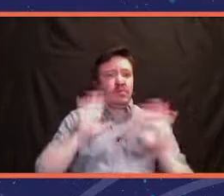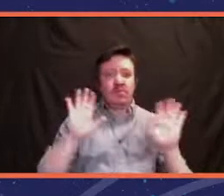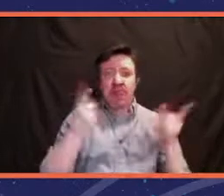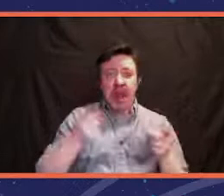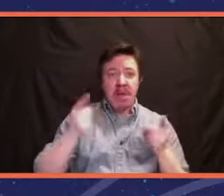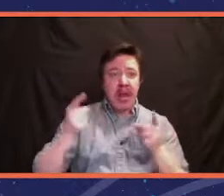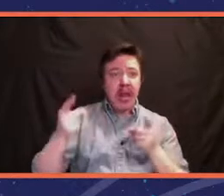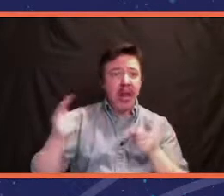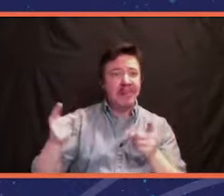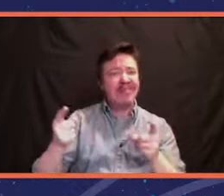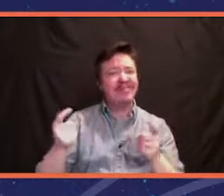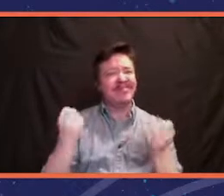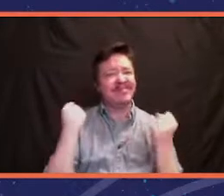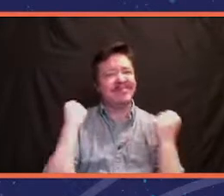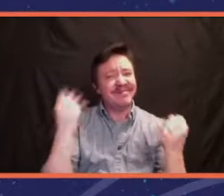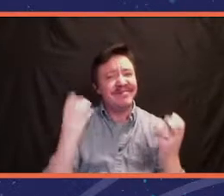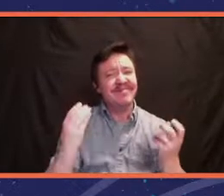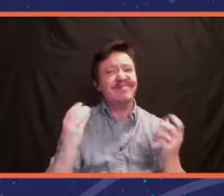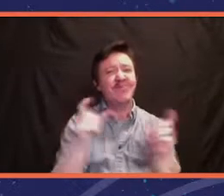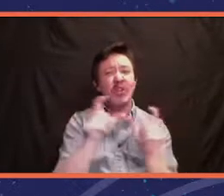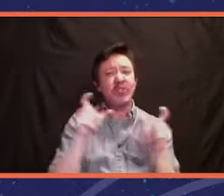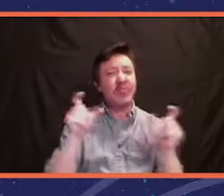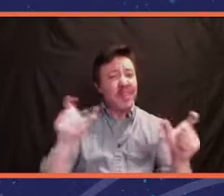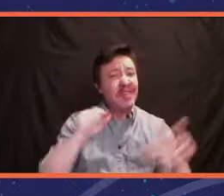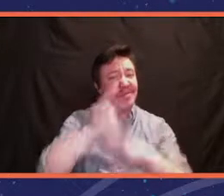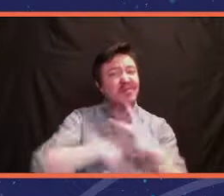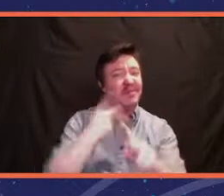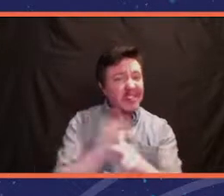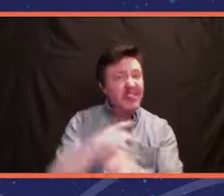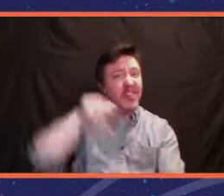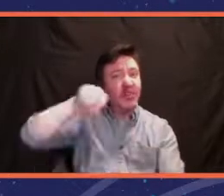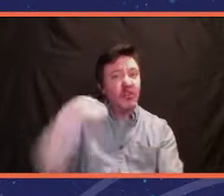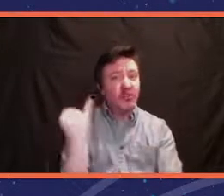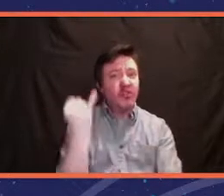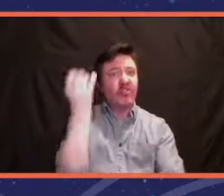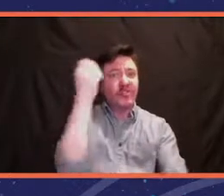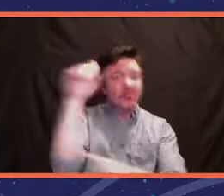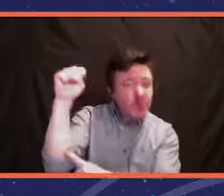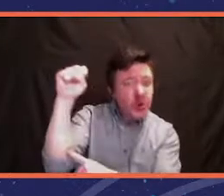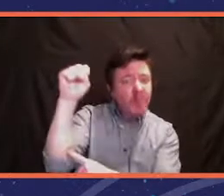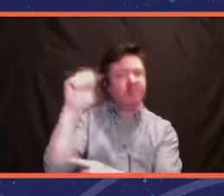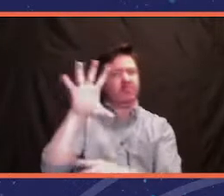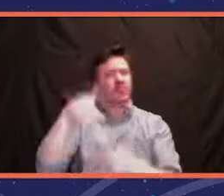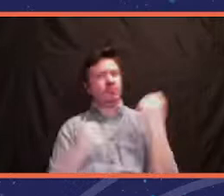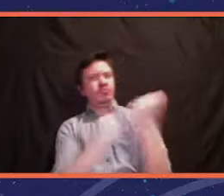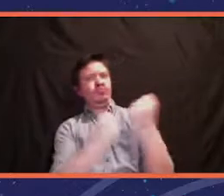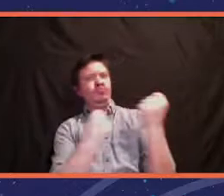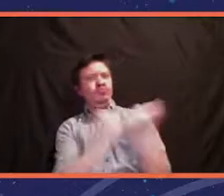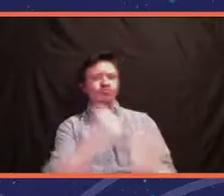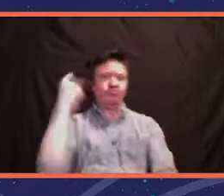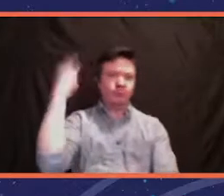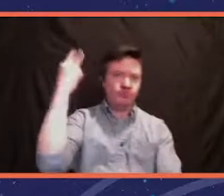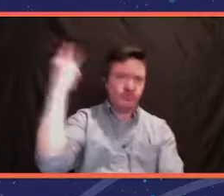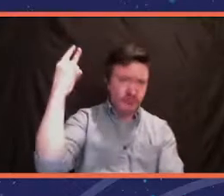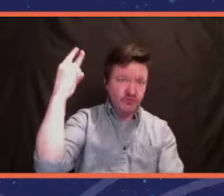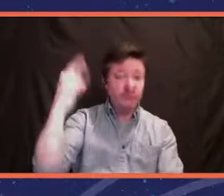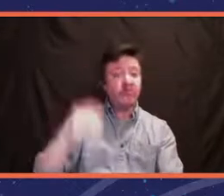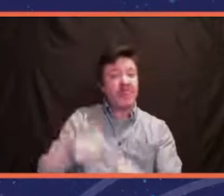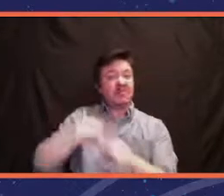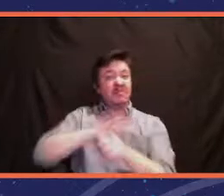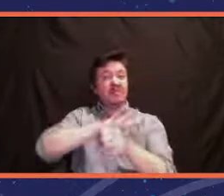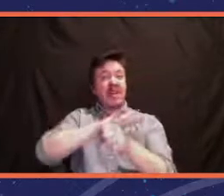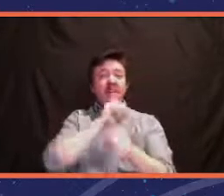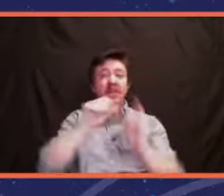folks that have been doing this work and want to be able to give that shout out and acknowledge and recognize that. I think this pandemic just elevated the work to a whole new